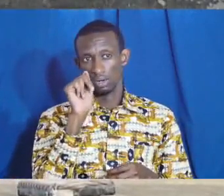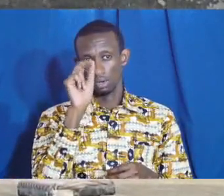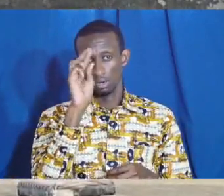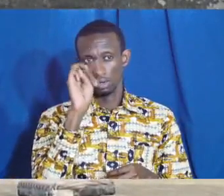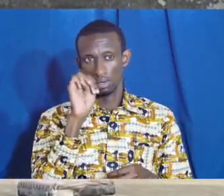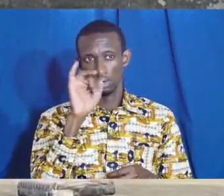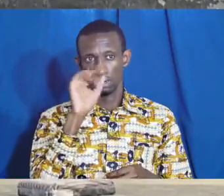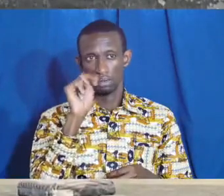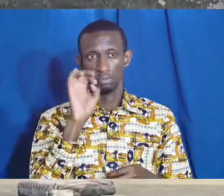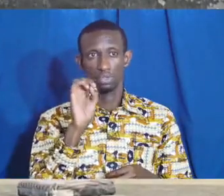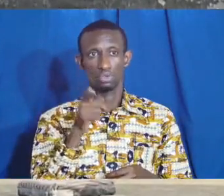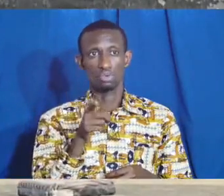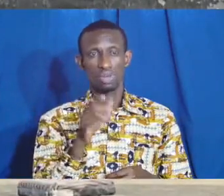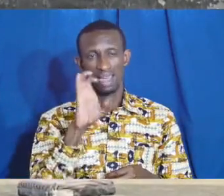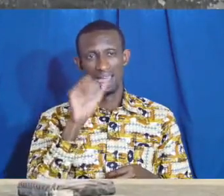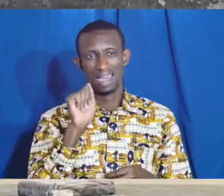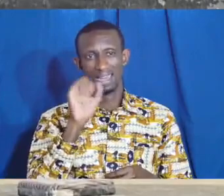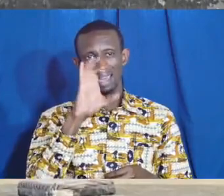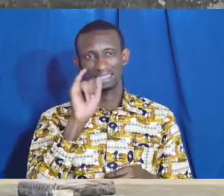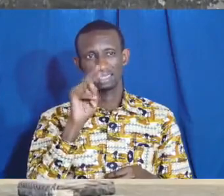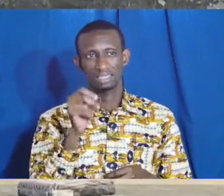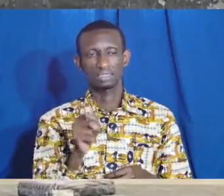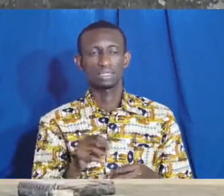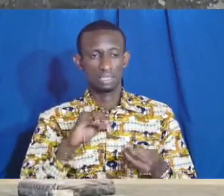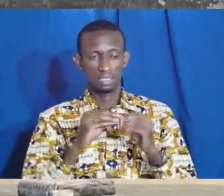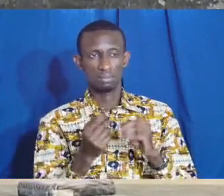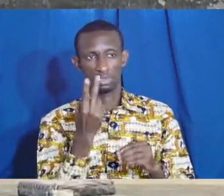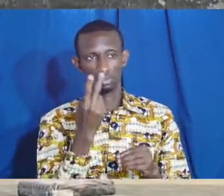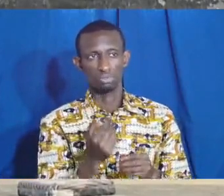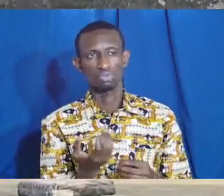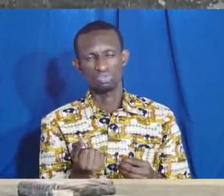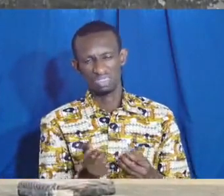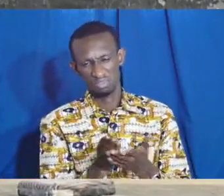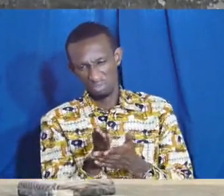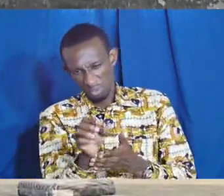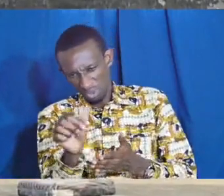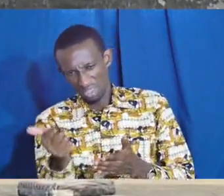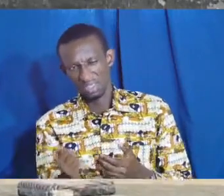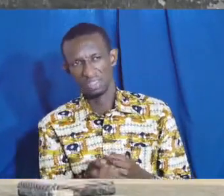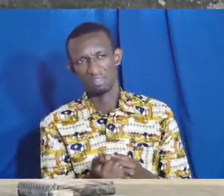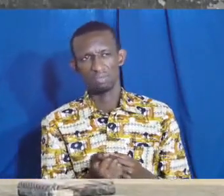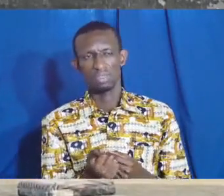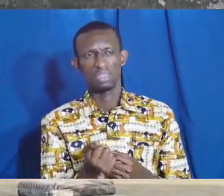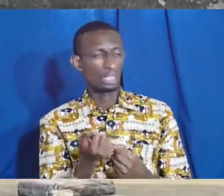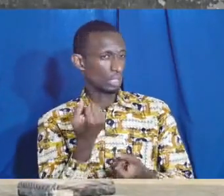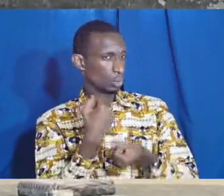the final product of proteins. Number two, we have another form of enzyme which acts on